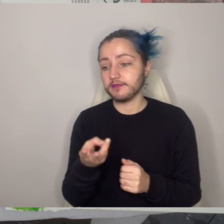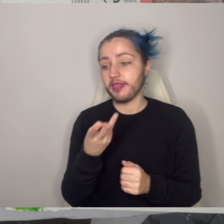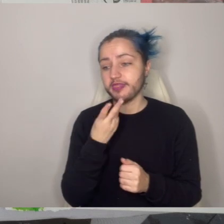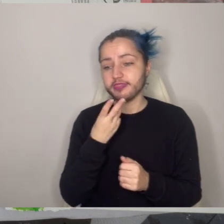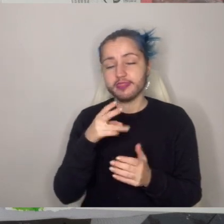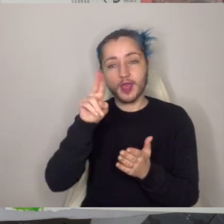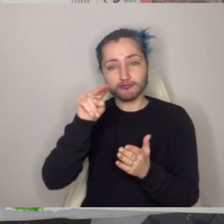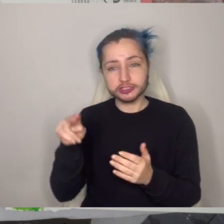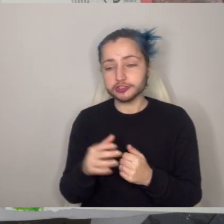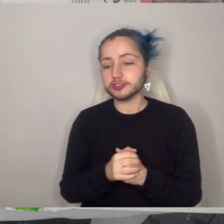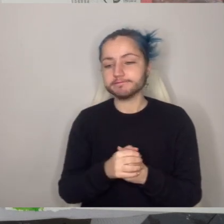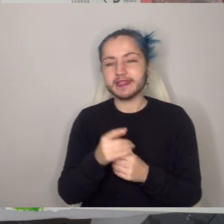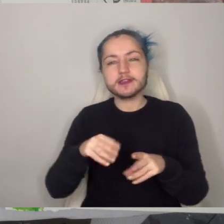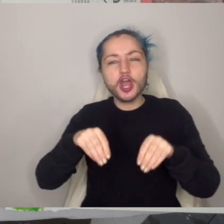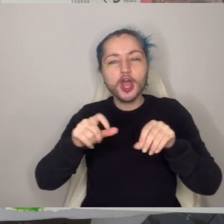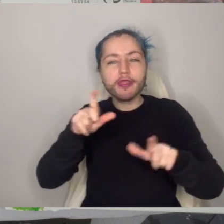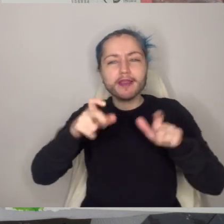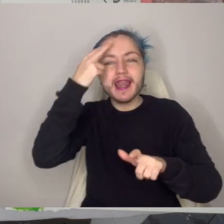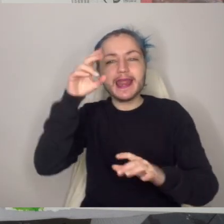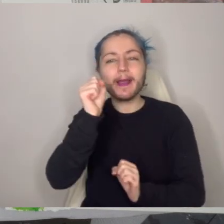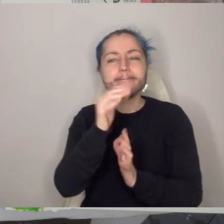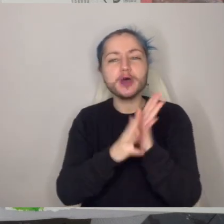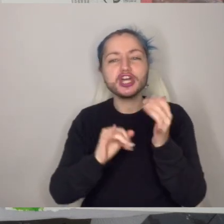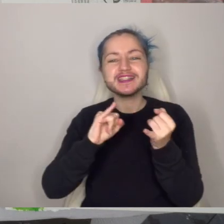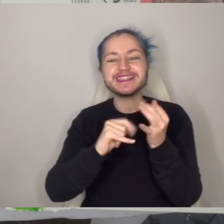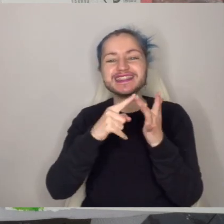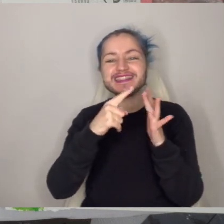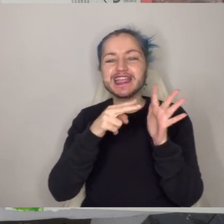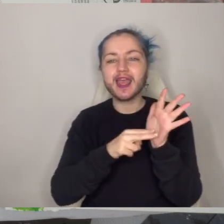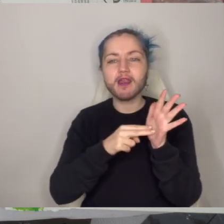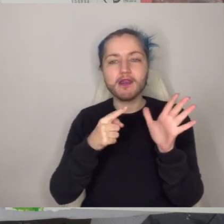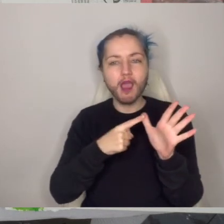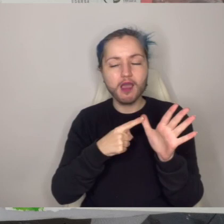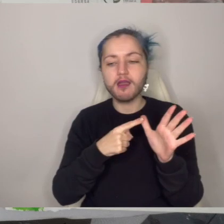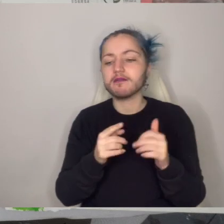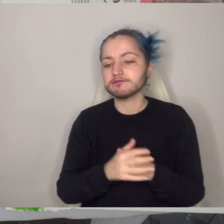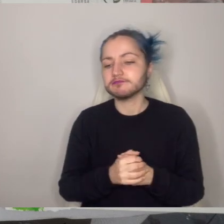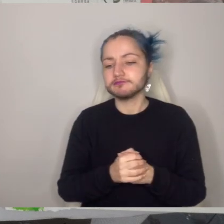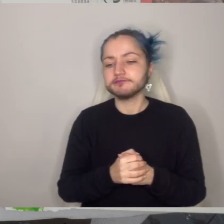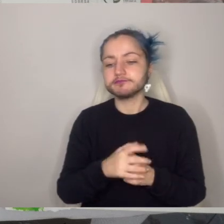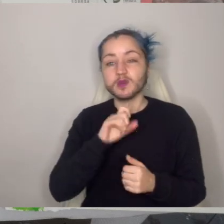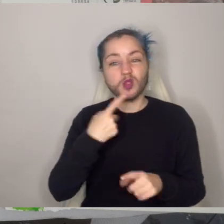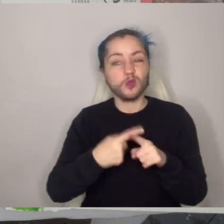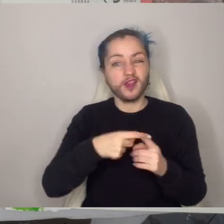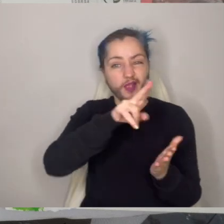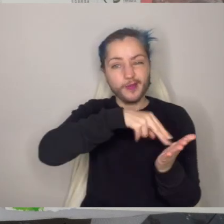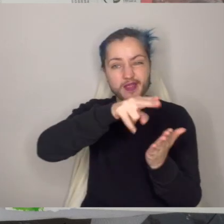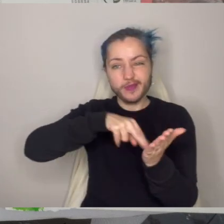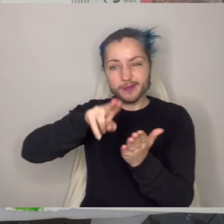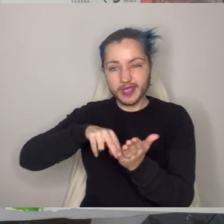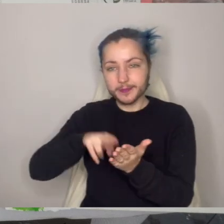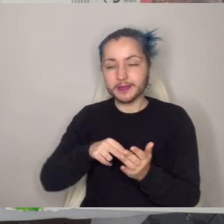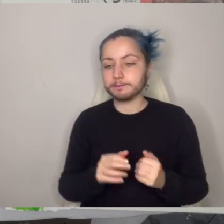brush. This is an earth colour called burnt sienna. I'll just quickly paint some paint onto